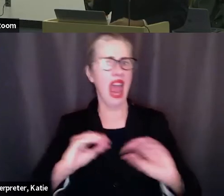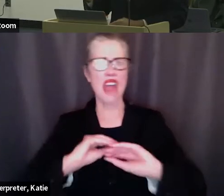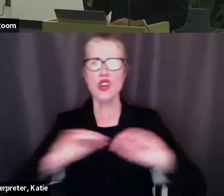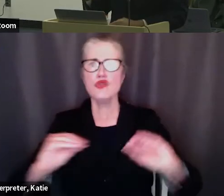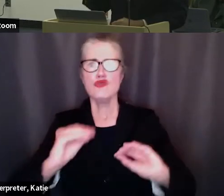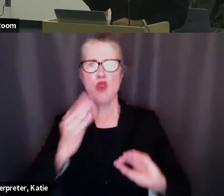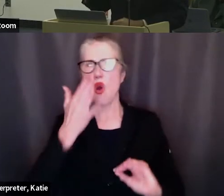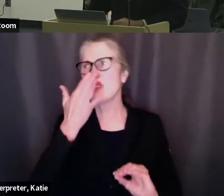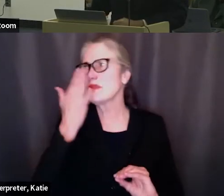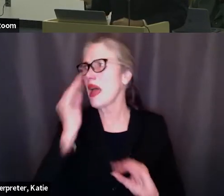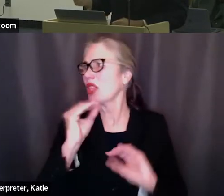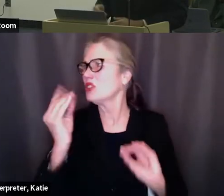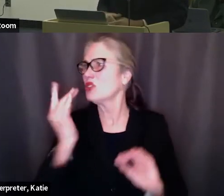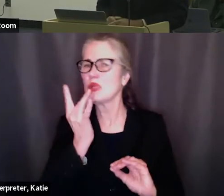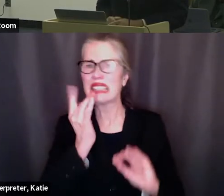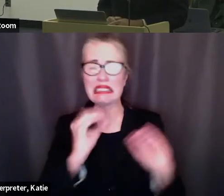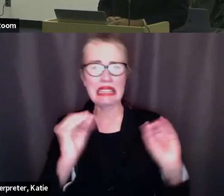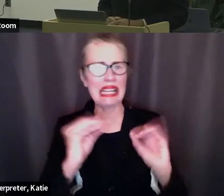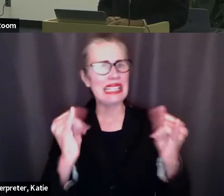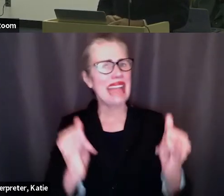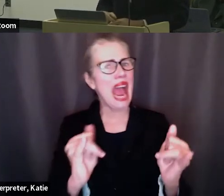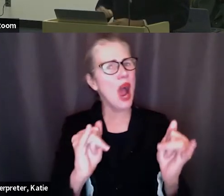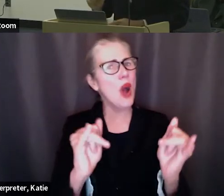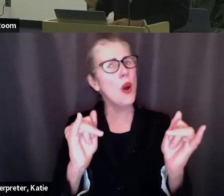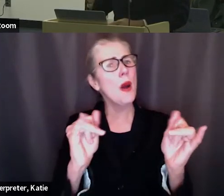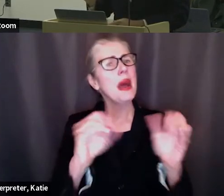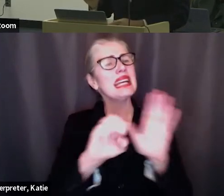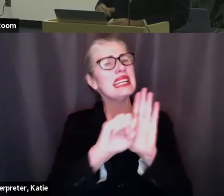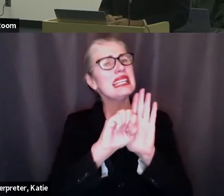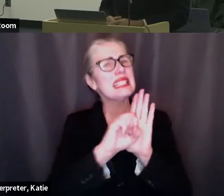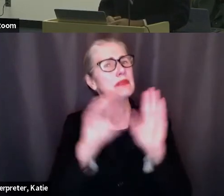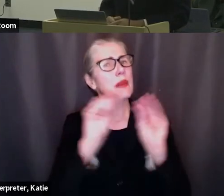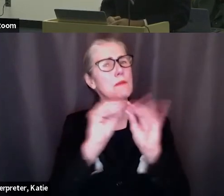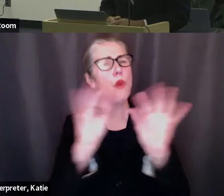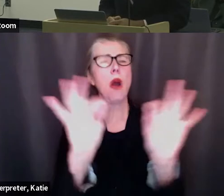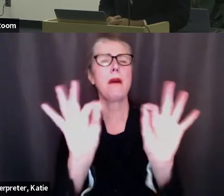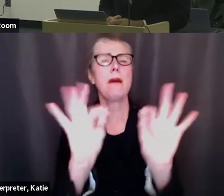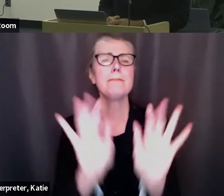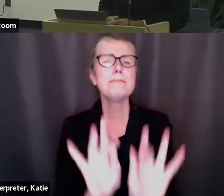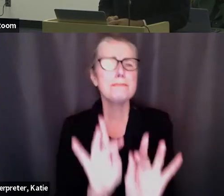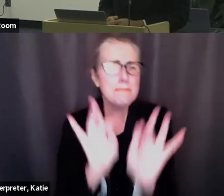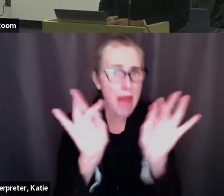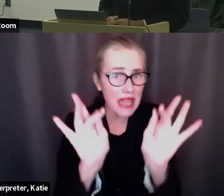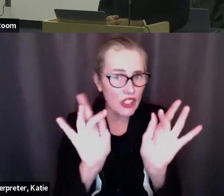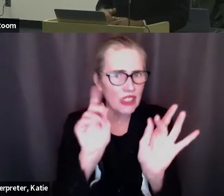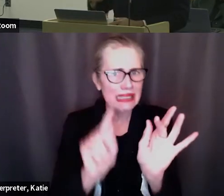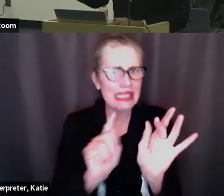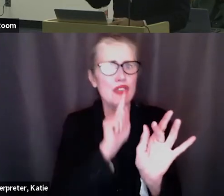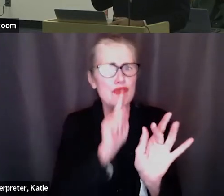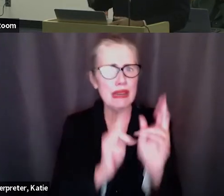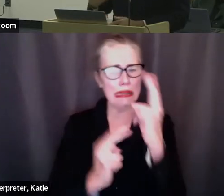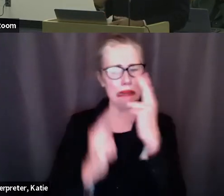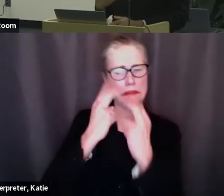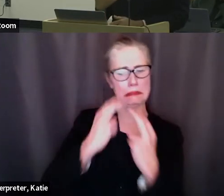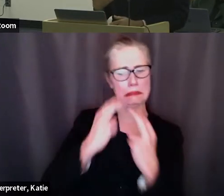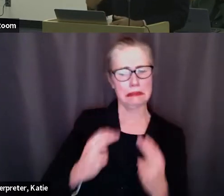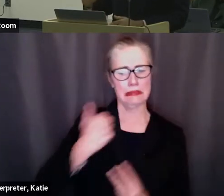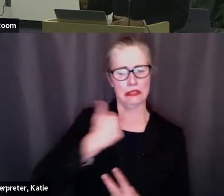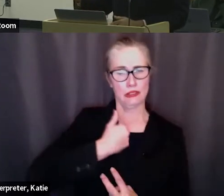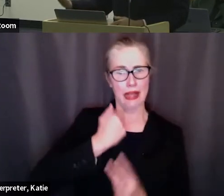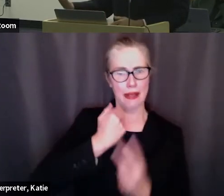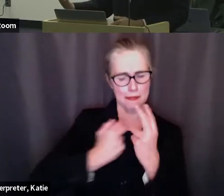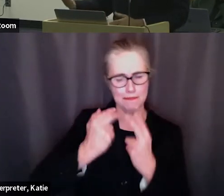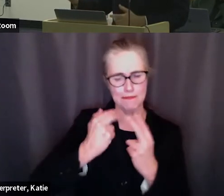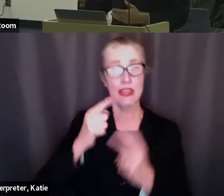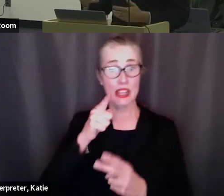taste the symptoms now are are must are much minor so we need to make sure that we as